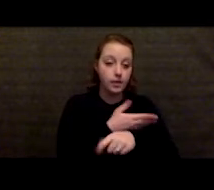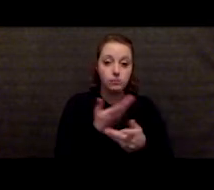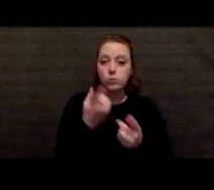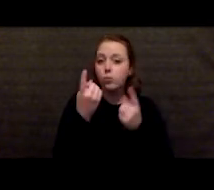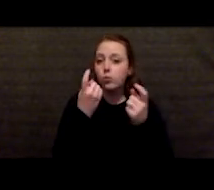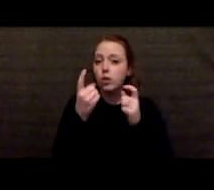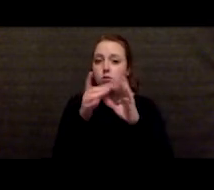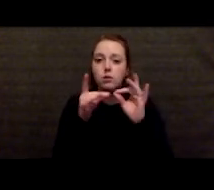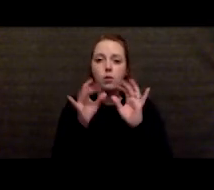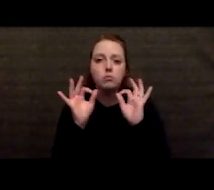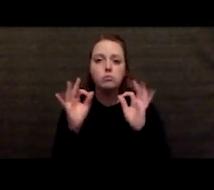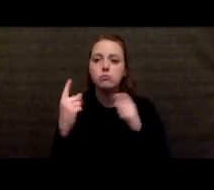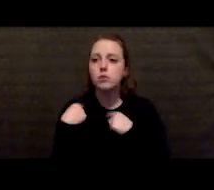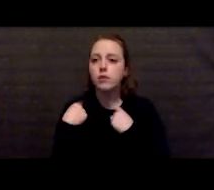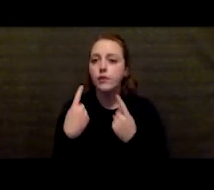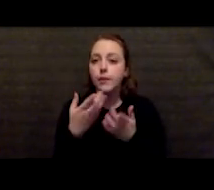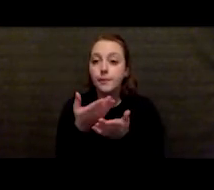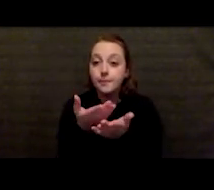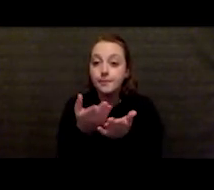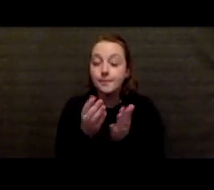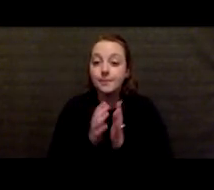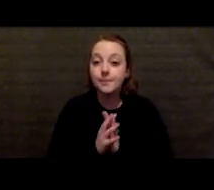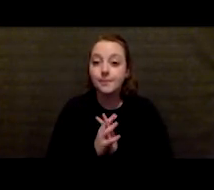and comments.